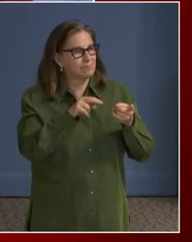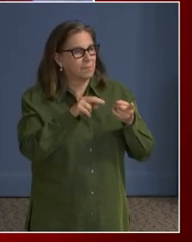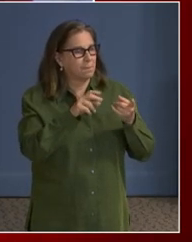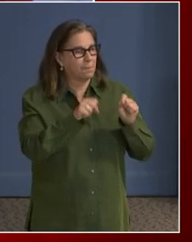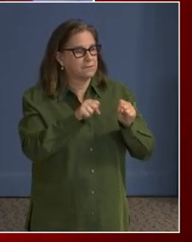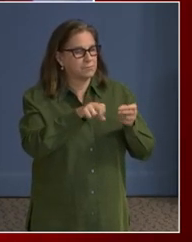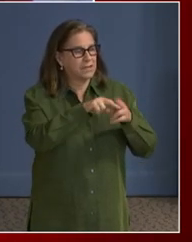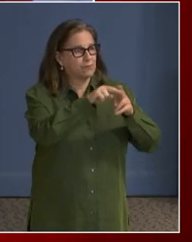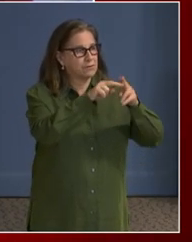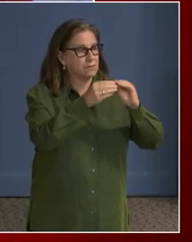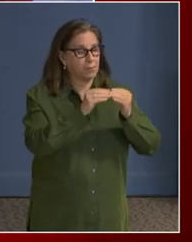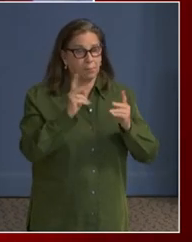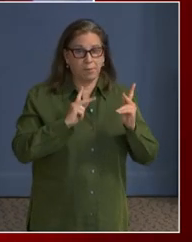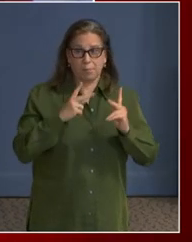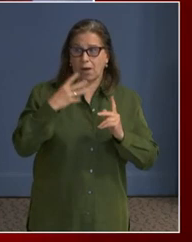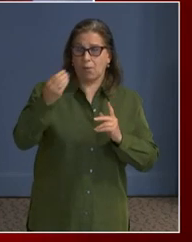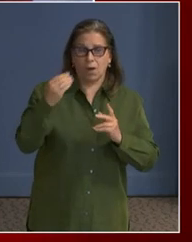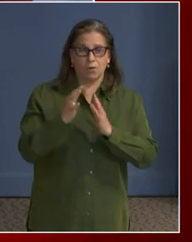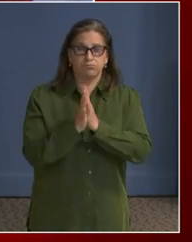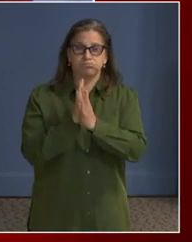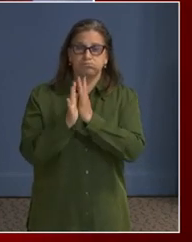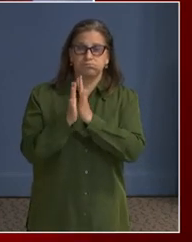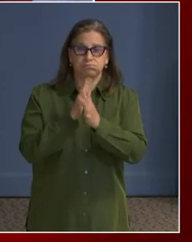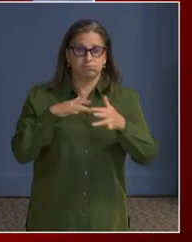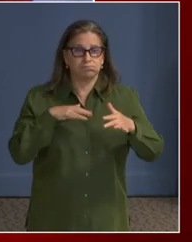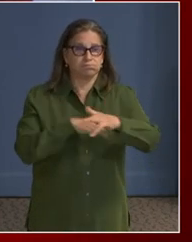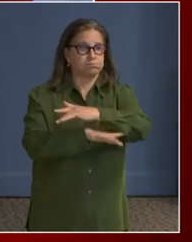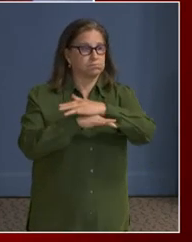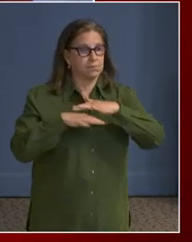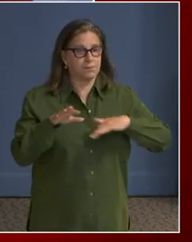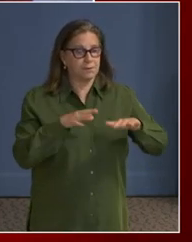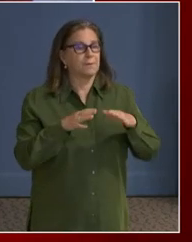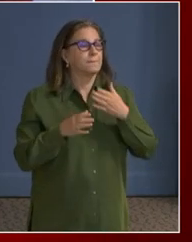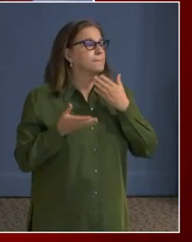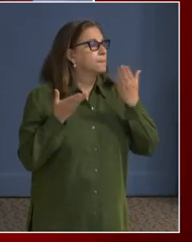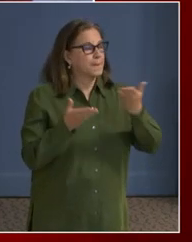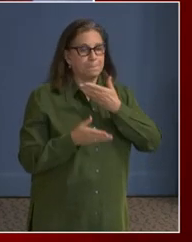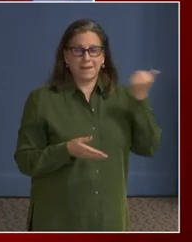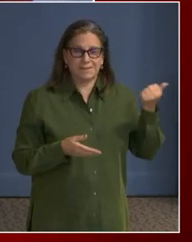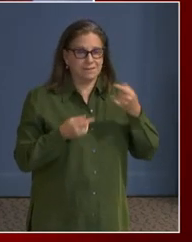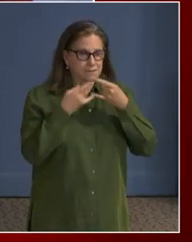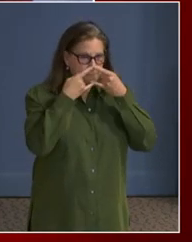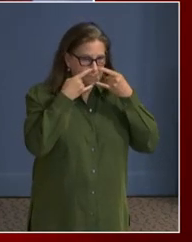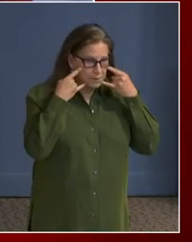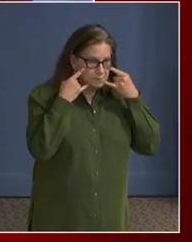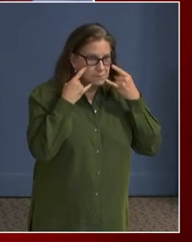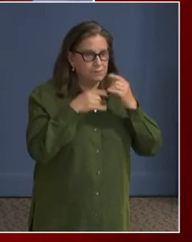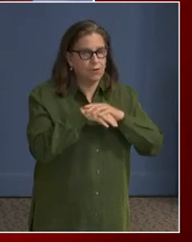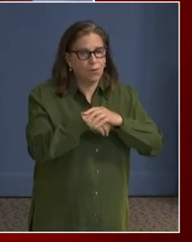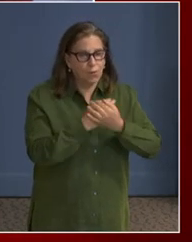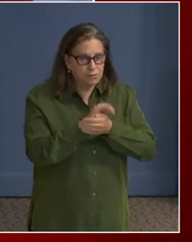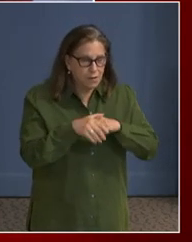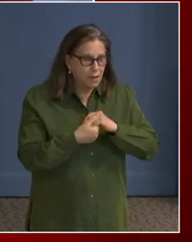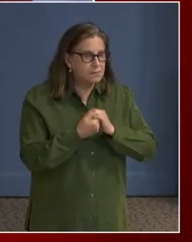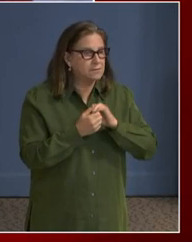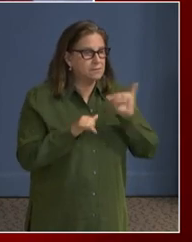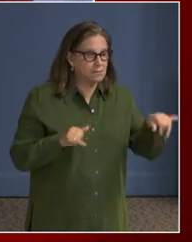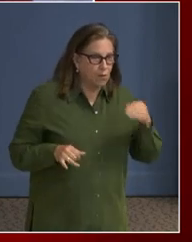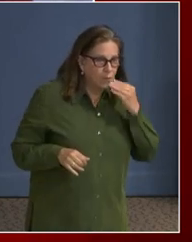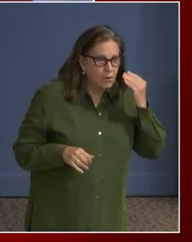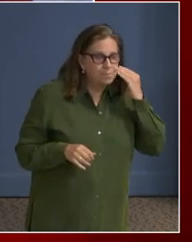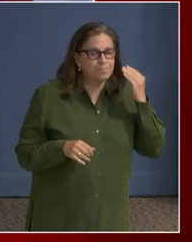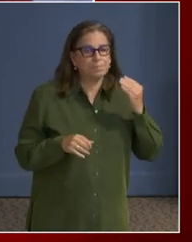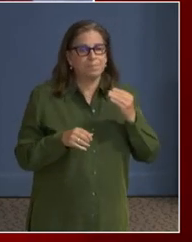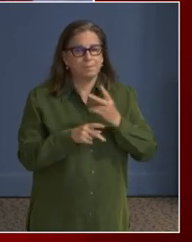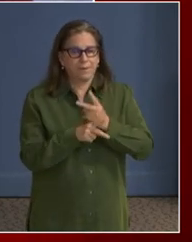their contacts. So in addition to wearing a mask, social distancing, washing your hands, staying home when sick, we continue to ask